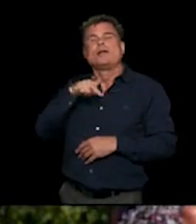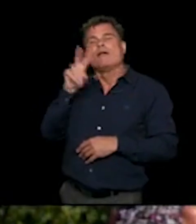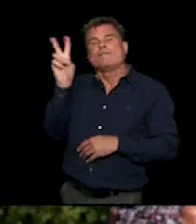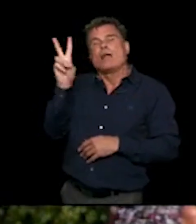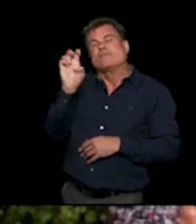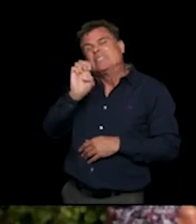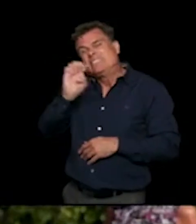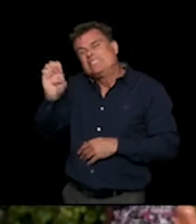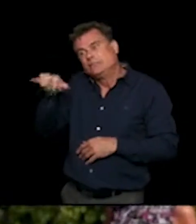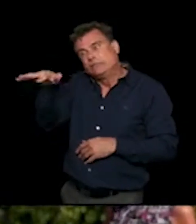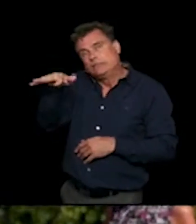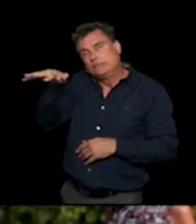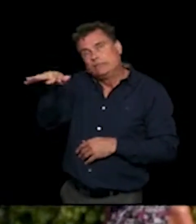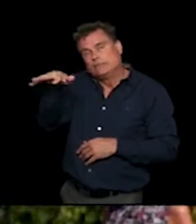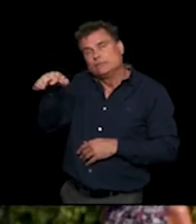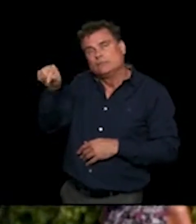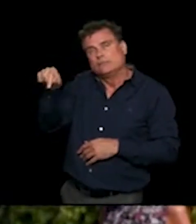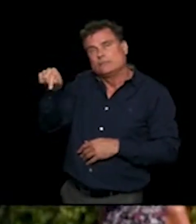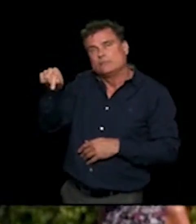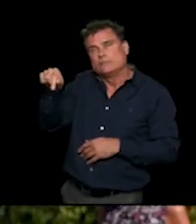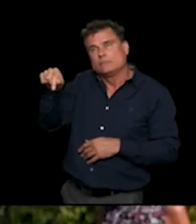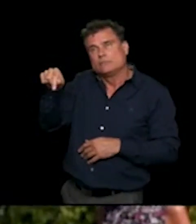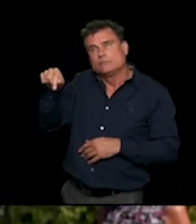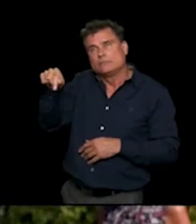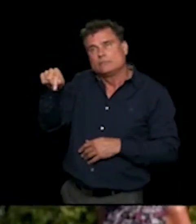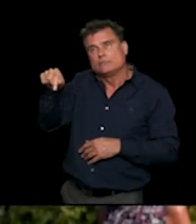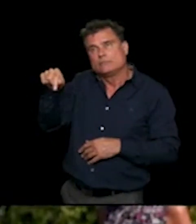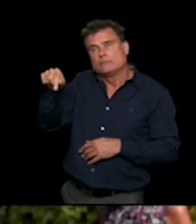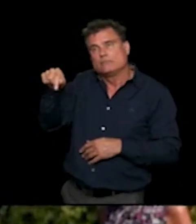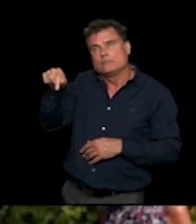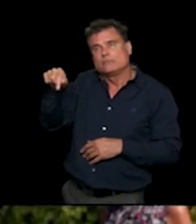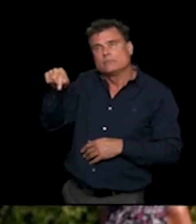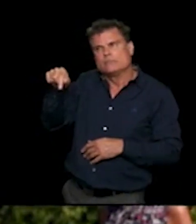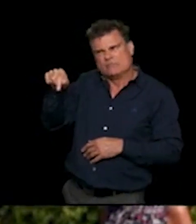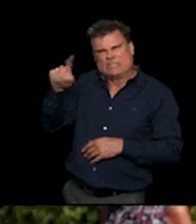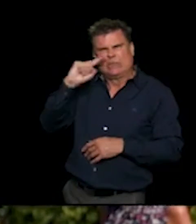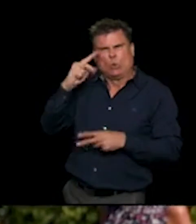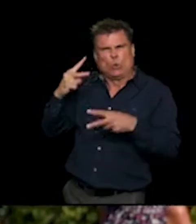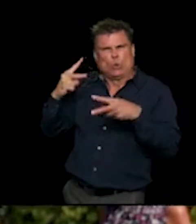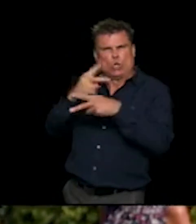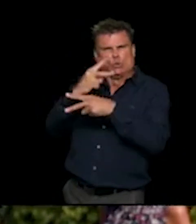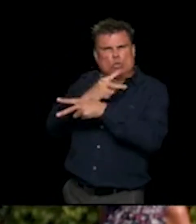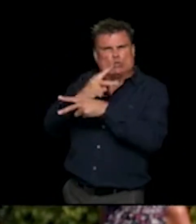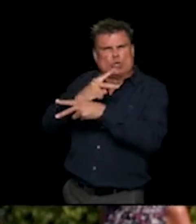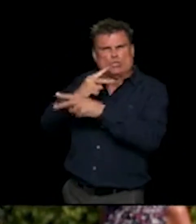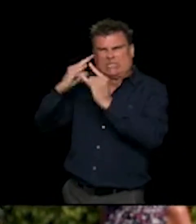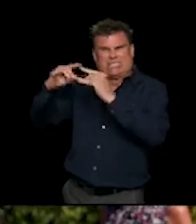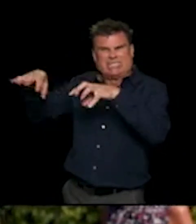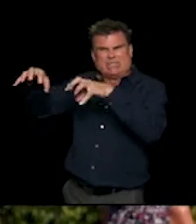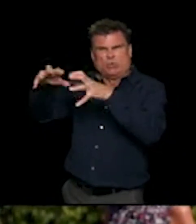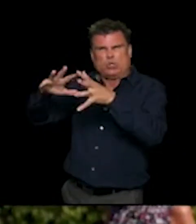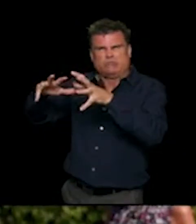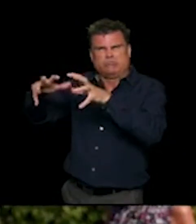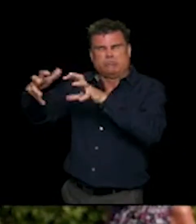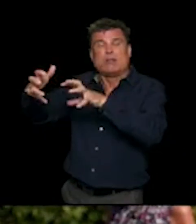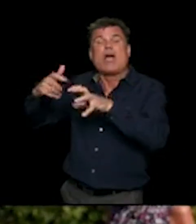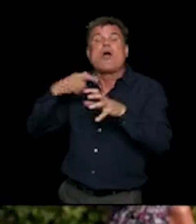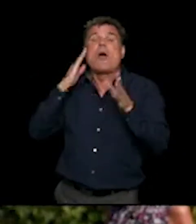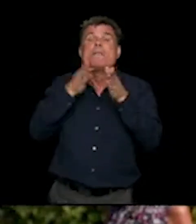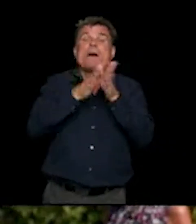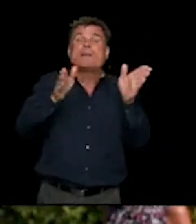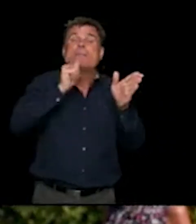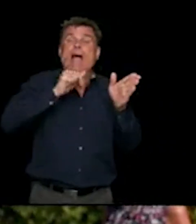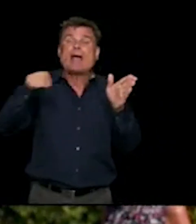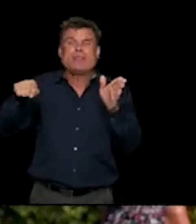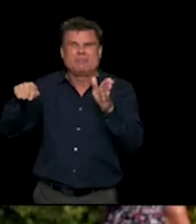they're saying it's a crisis now, and it's only getting worse. The bathrooms are failing. There's increased conflict between people camping there and other people